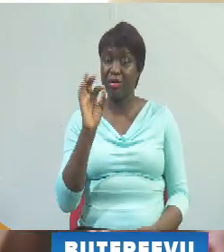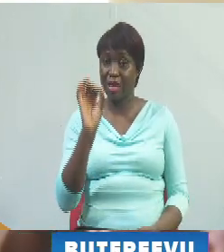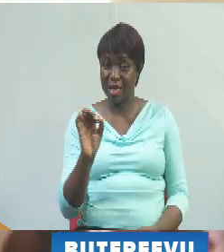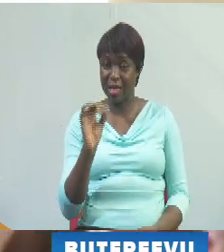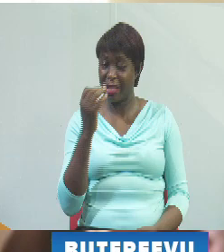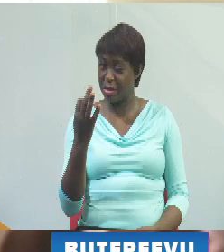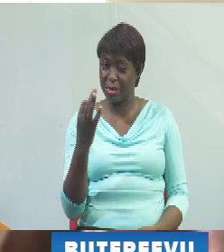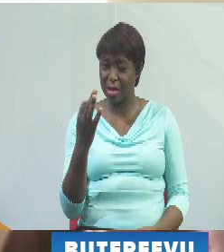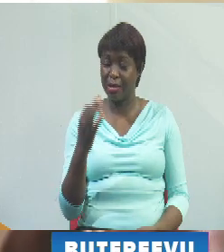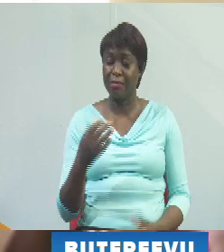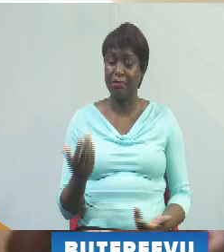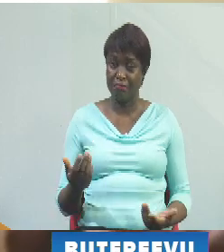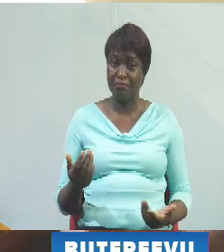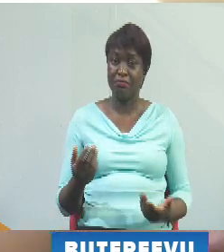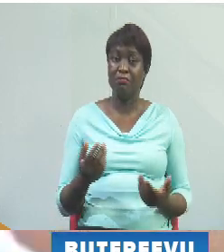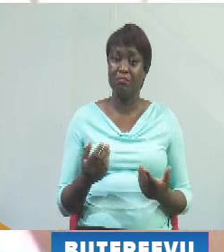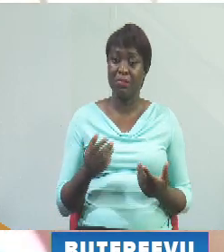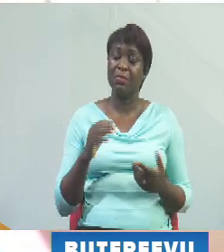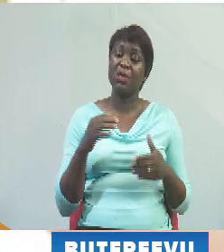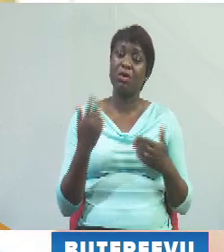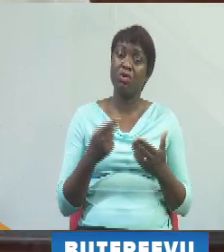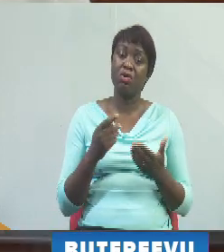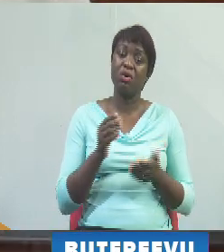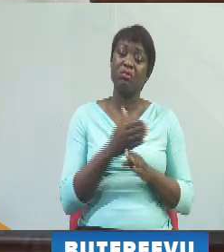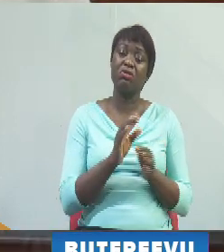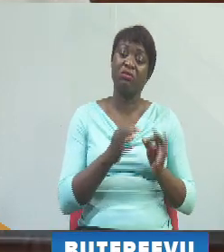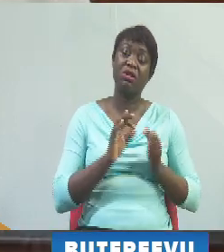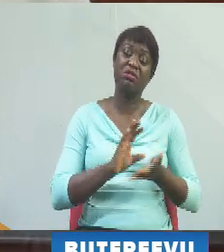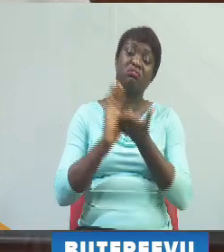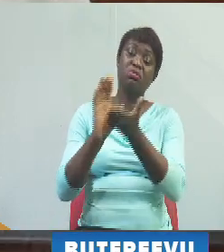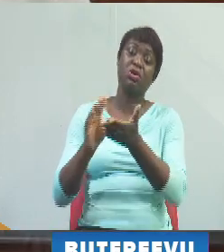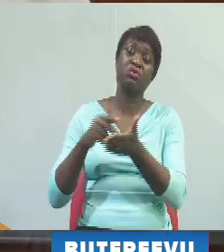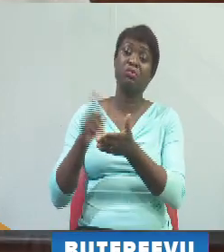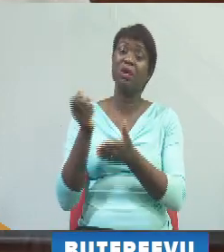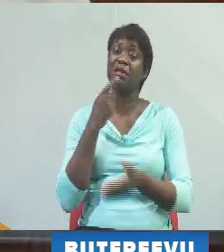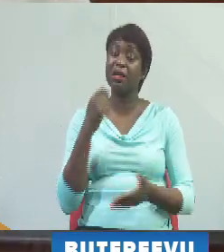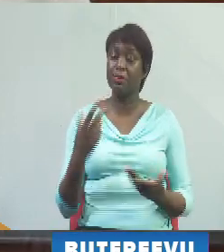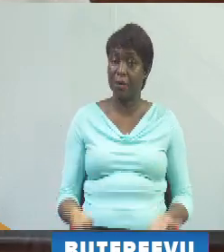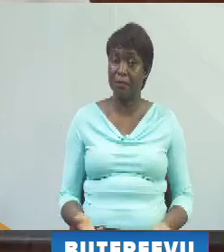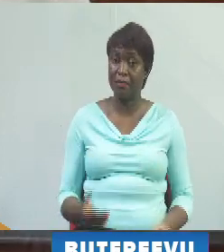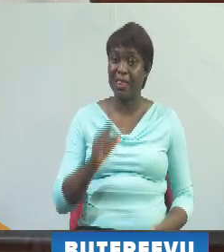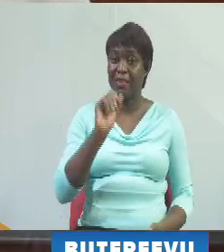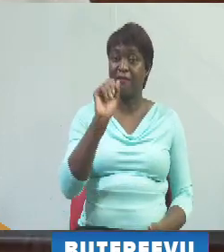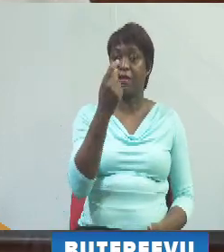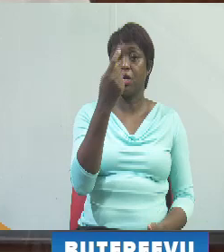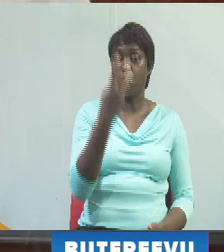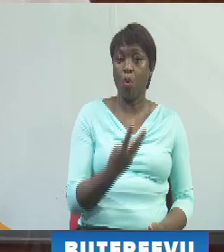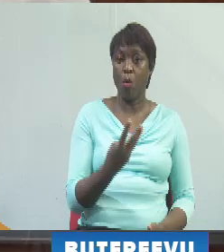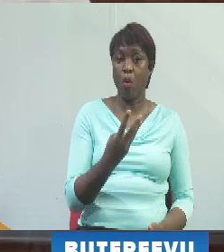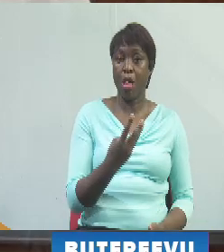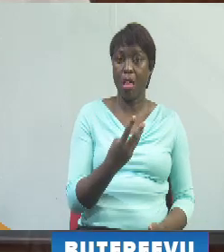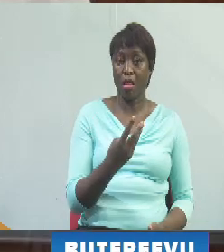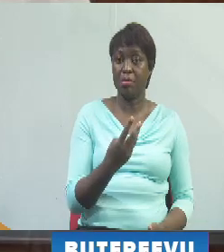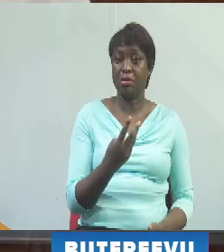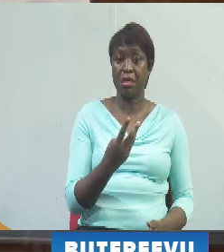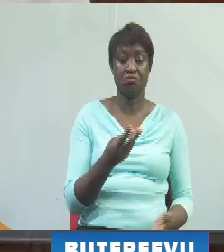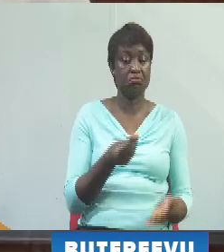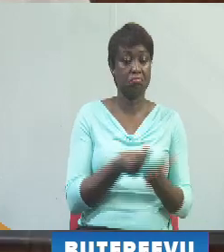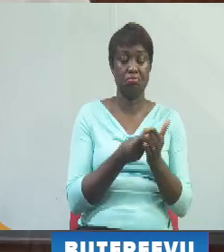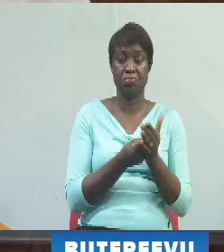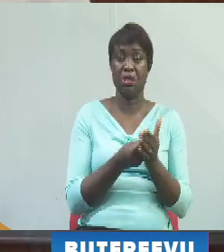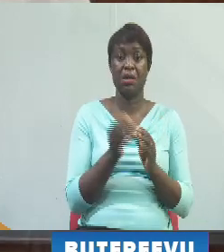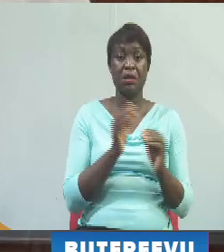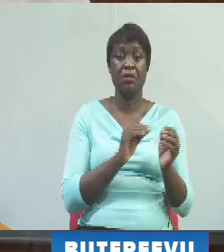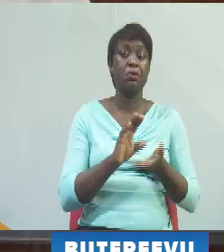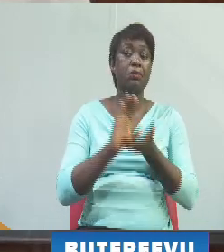Minisitule y'ebyensimbi zewaddeyo okugula eddagala mu malwaliro ga gavumenti. Actual funds for the first quarter were not available to National